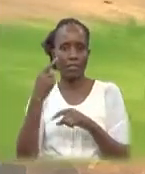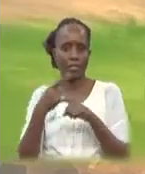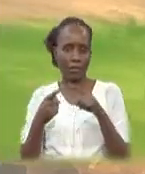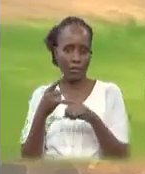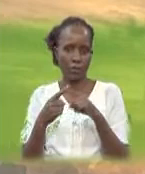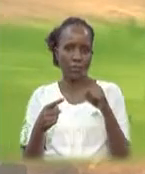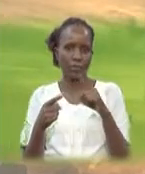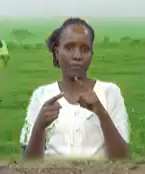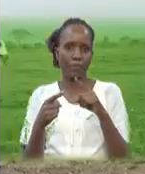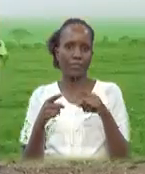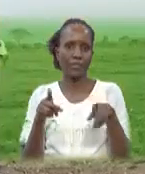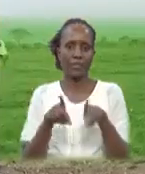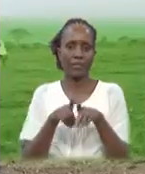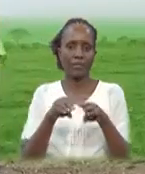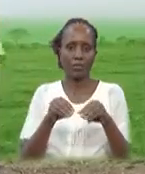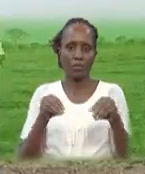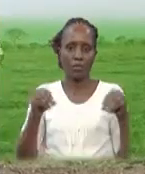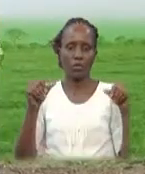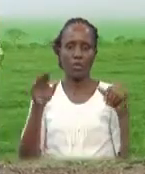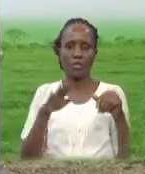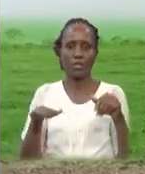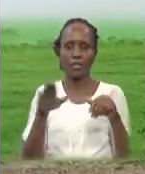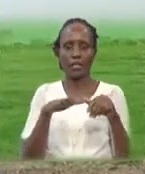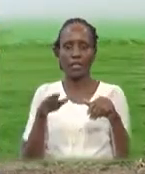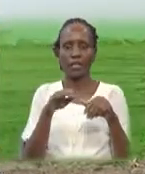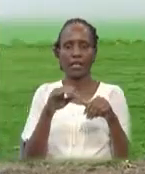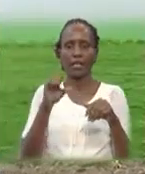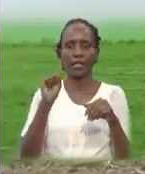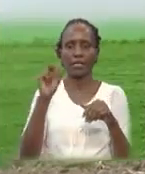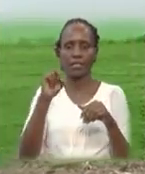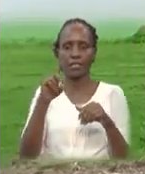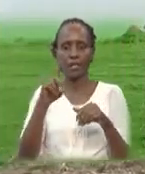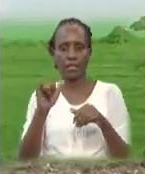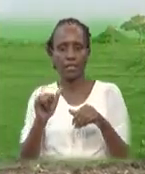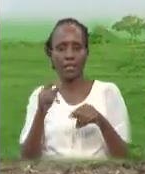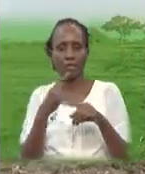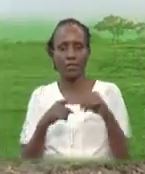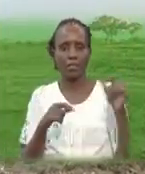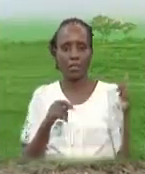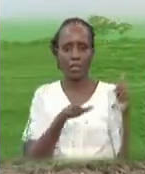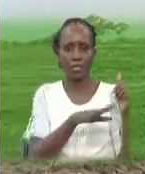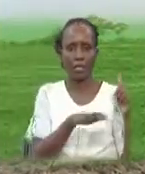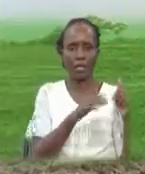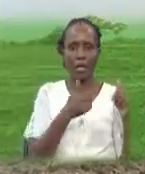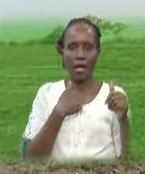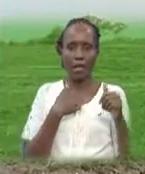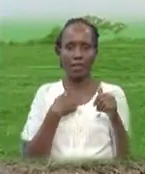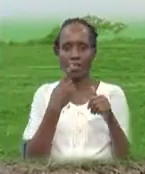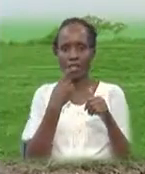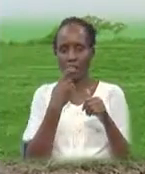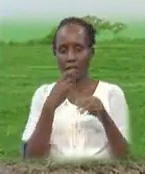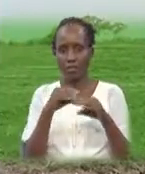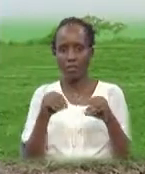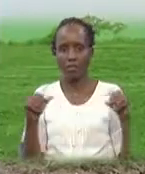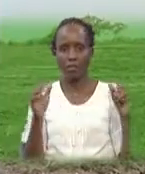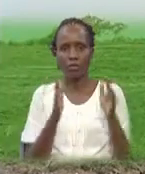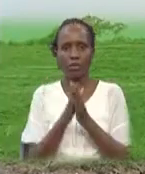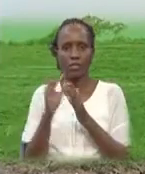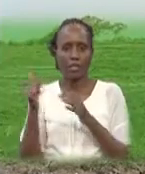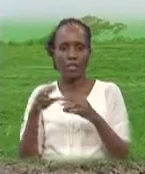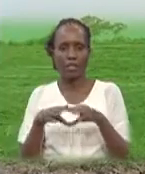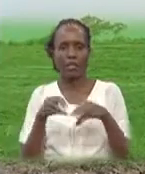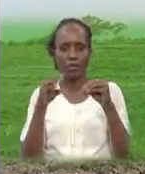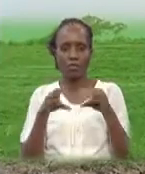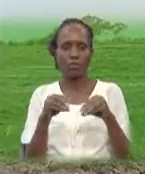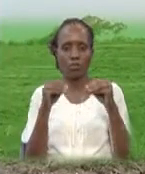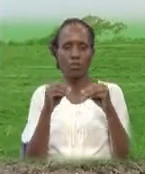of rainfall annually. Soils in the area are mostly sandy loams, although some parts have red clay and black